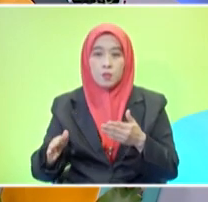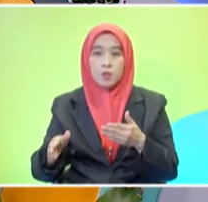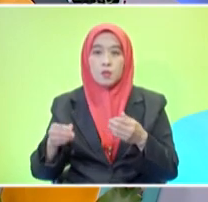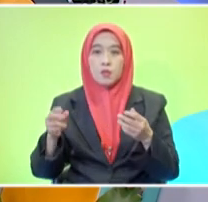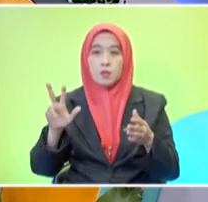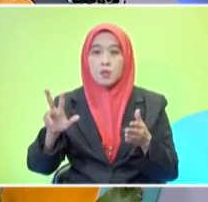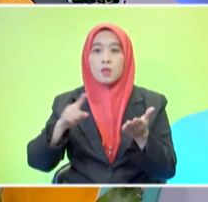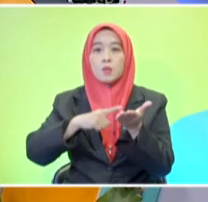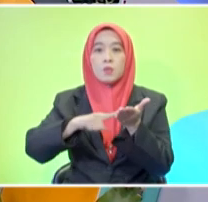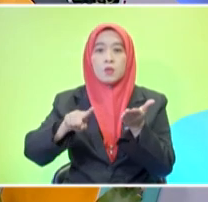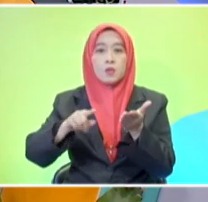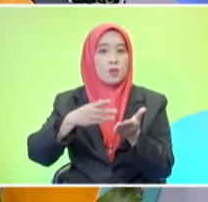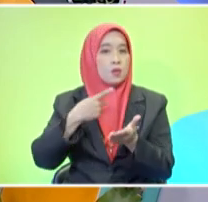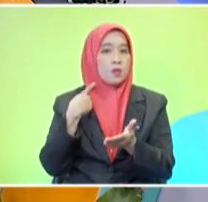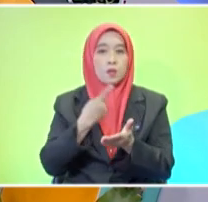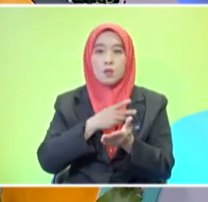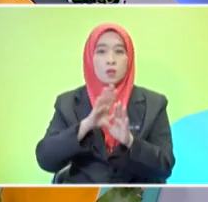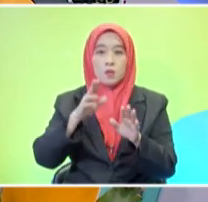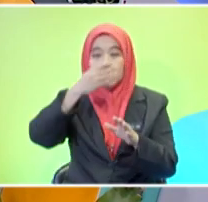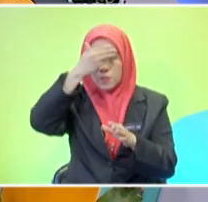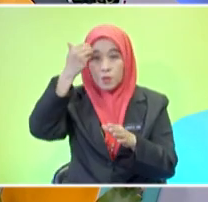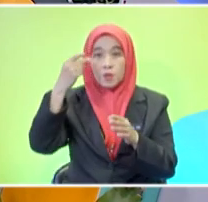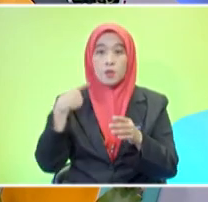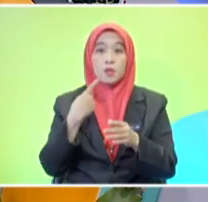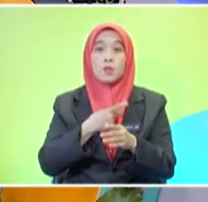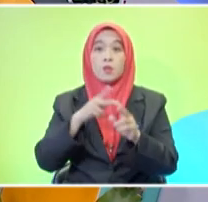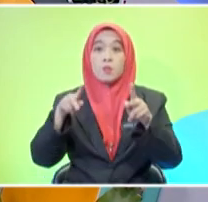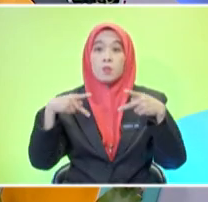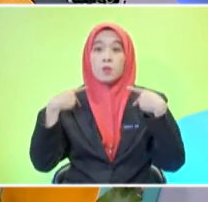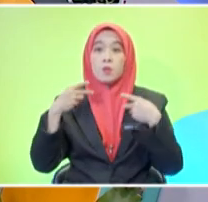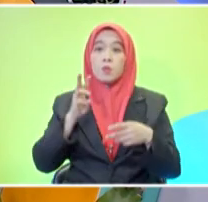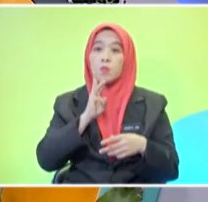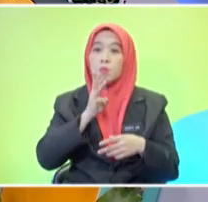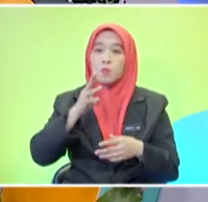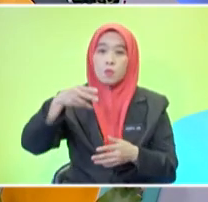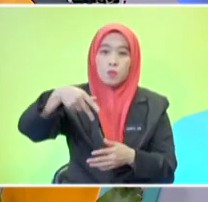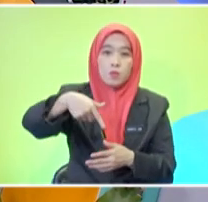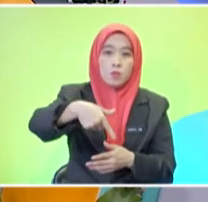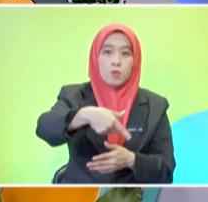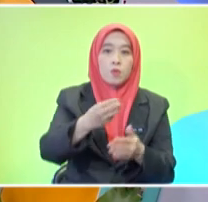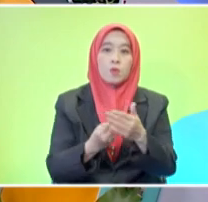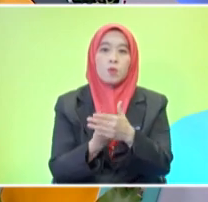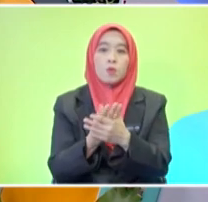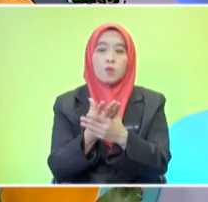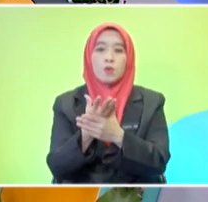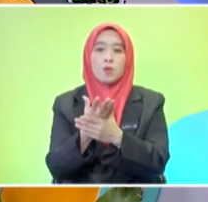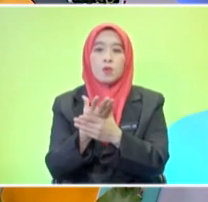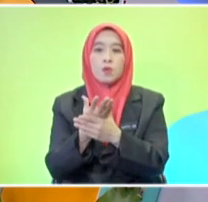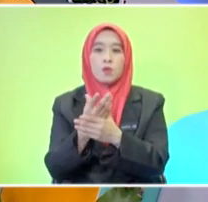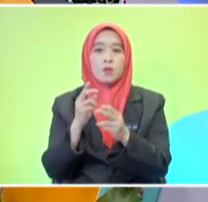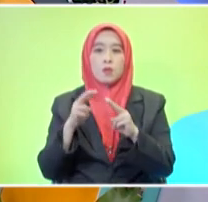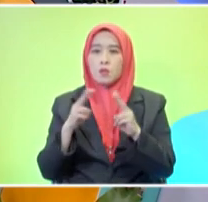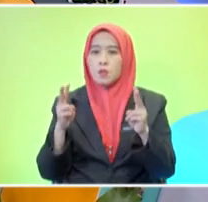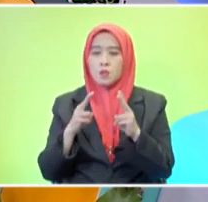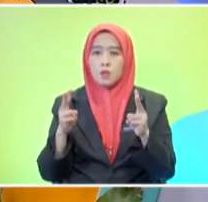and not to forget, actually, we have to water the plant. Wow. But this one is a bit challenging. Why? Why? Because you